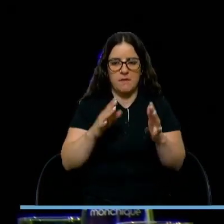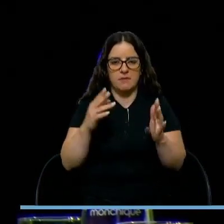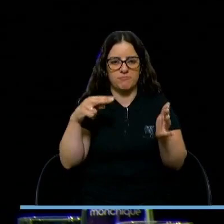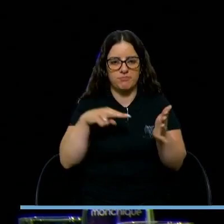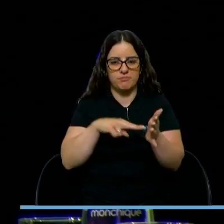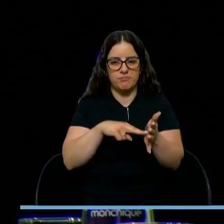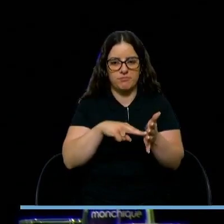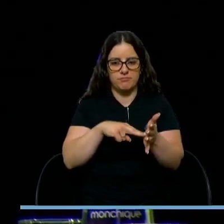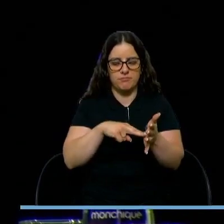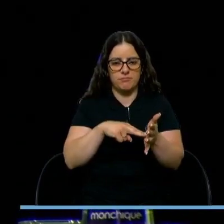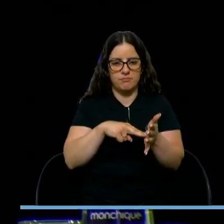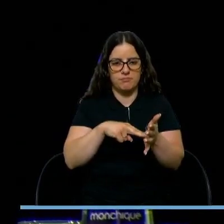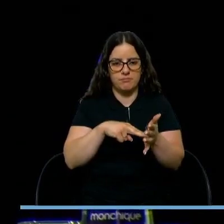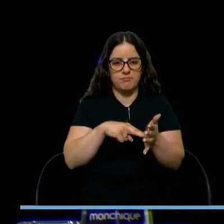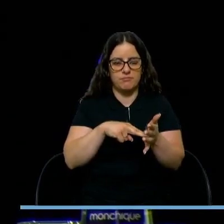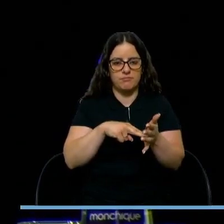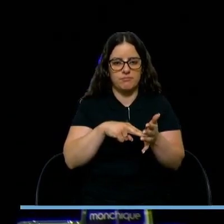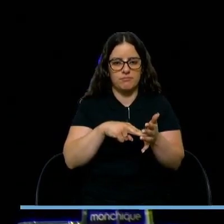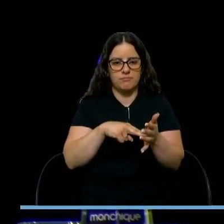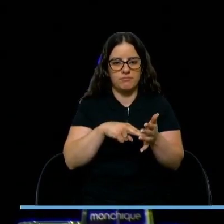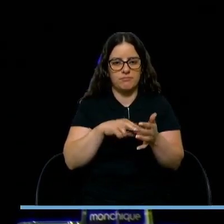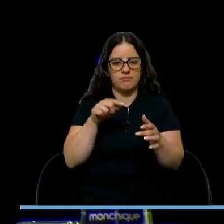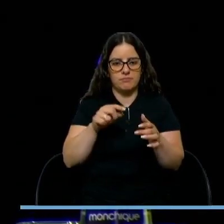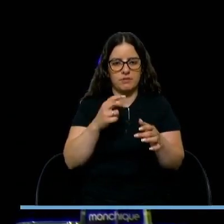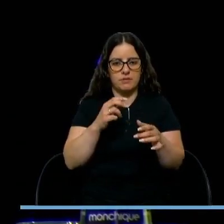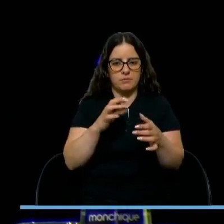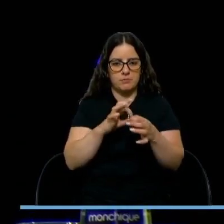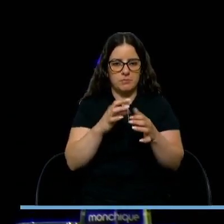is going slowly, in